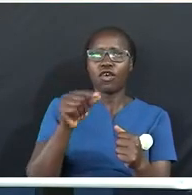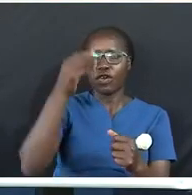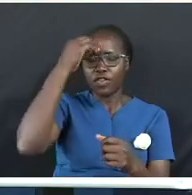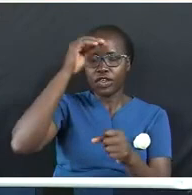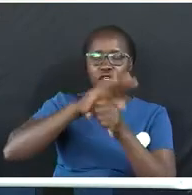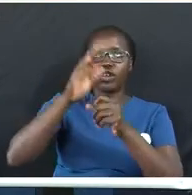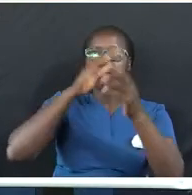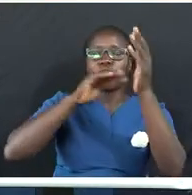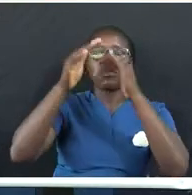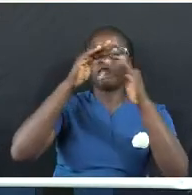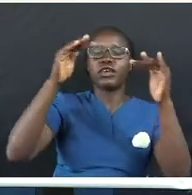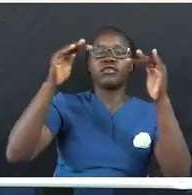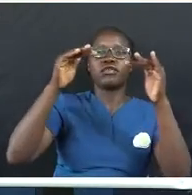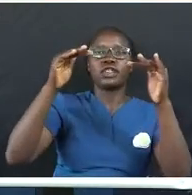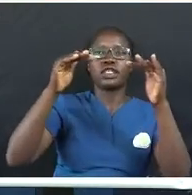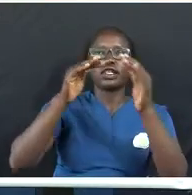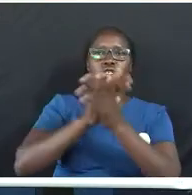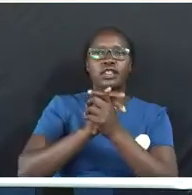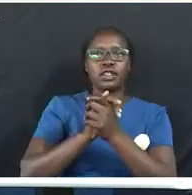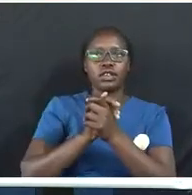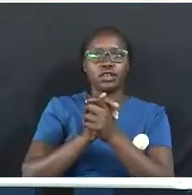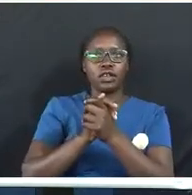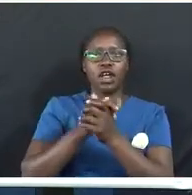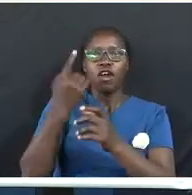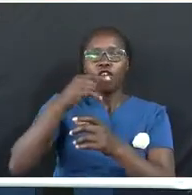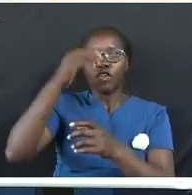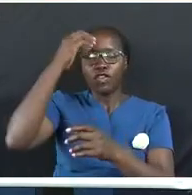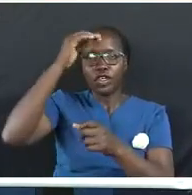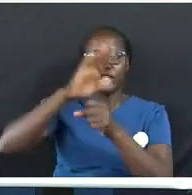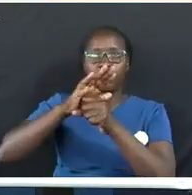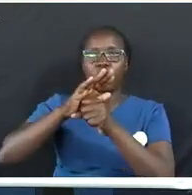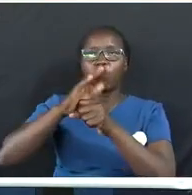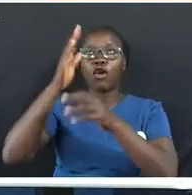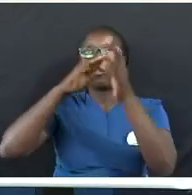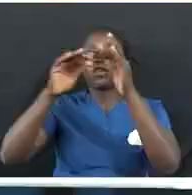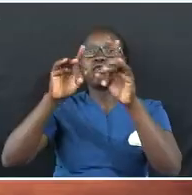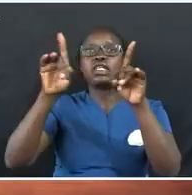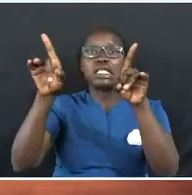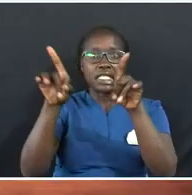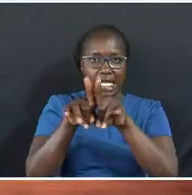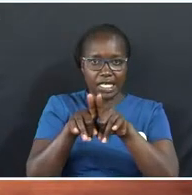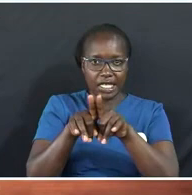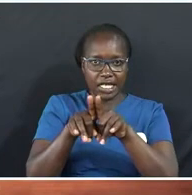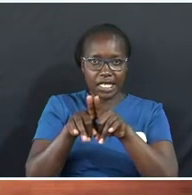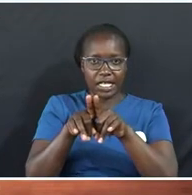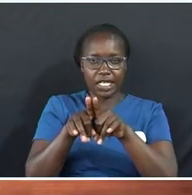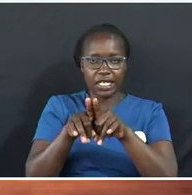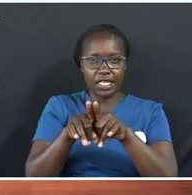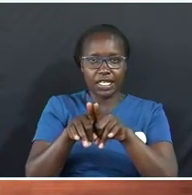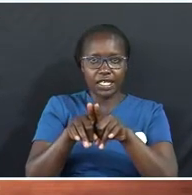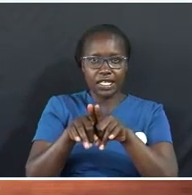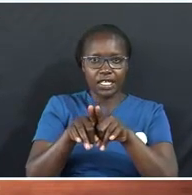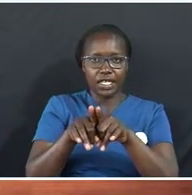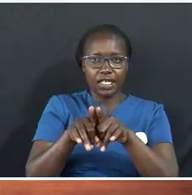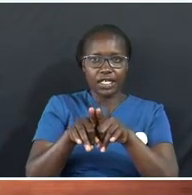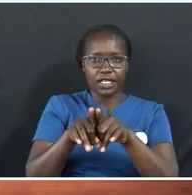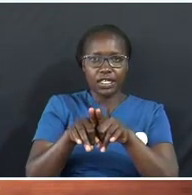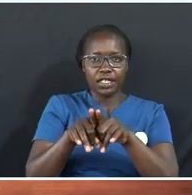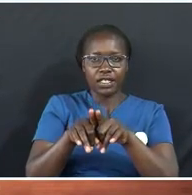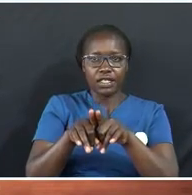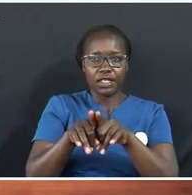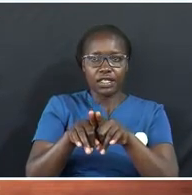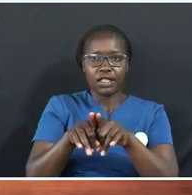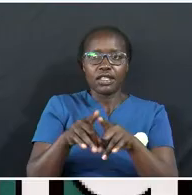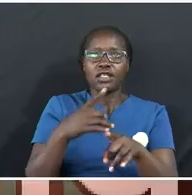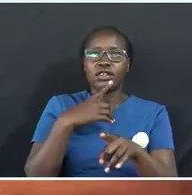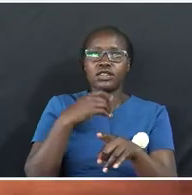is like... Just that. For the kingdom of heaven is like... Then verse 16.